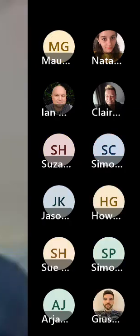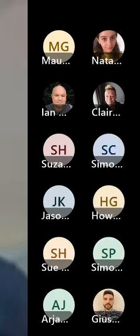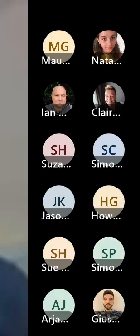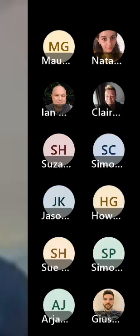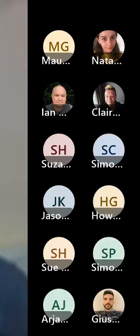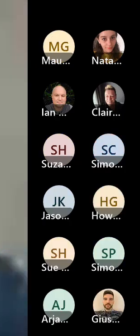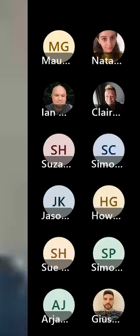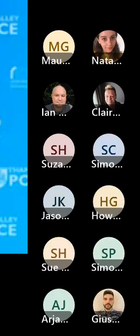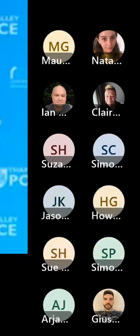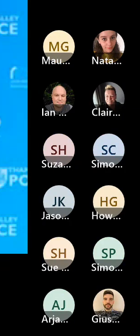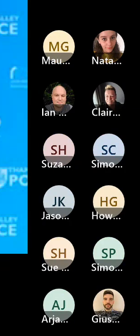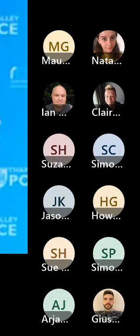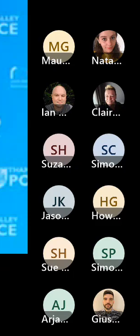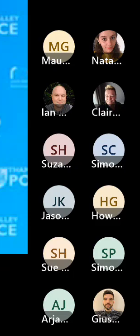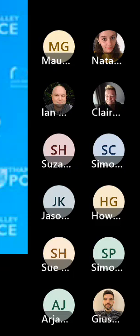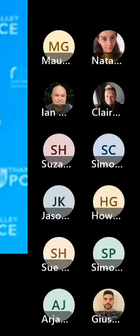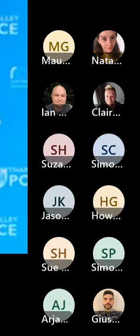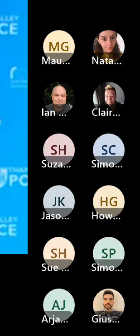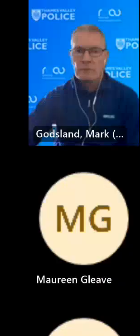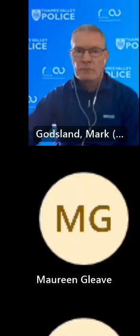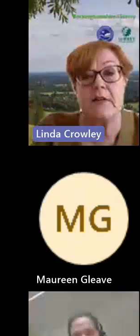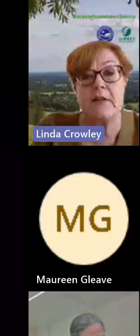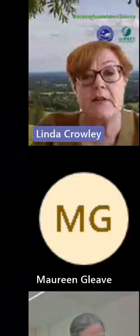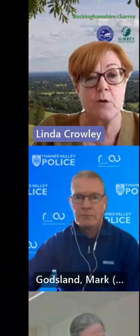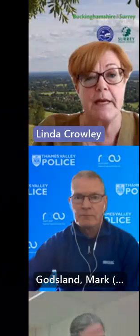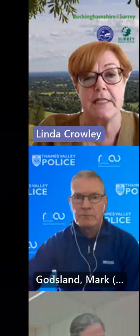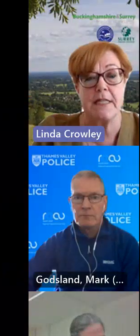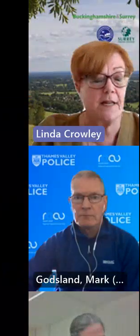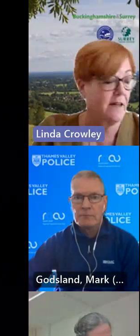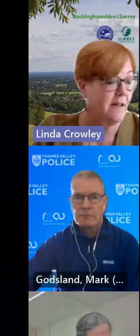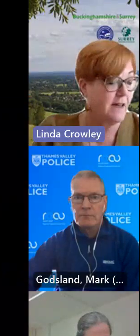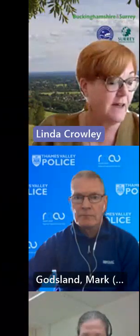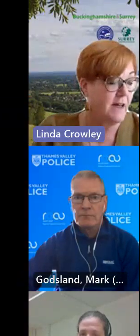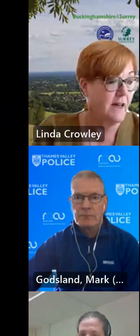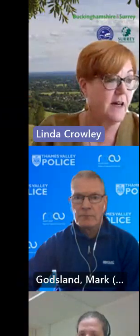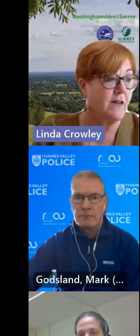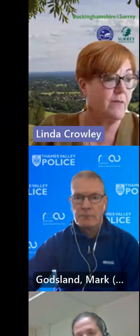There, that's that bit done. Sorry, I had to read from that because it's all a bit,